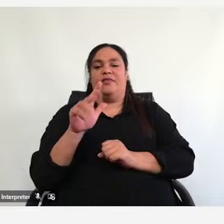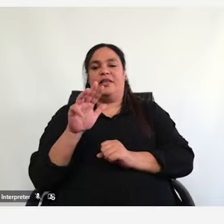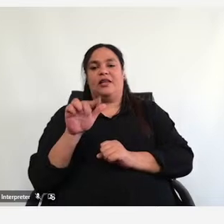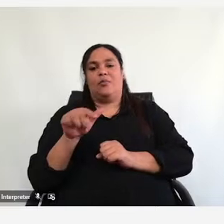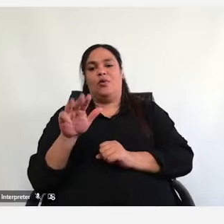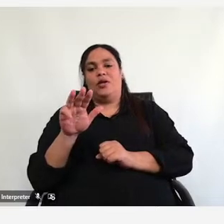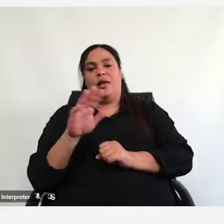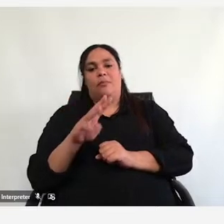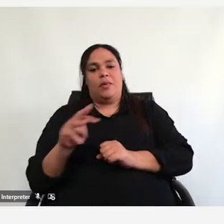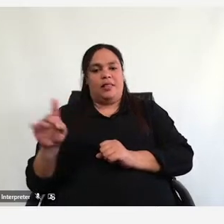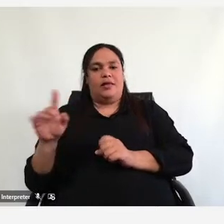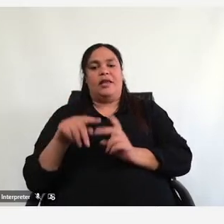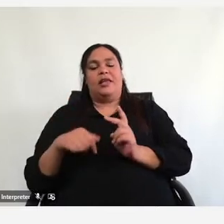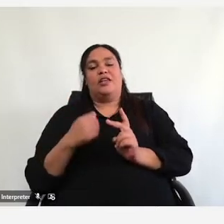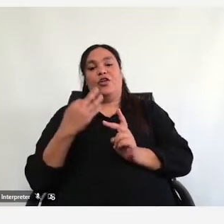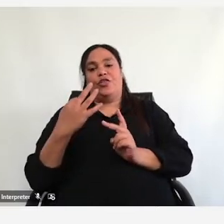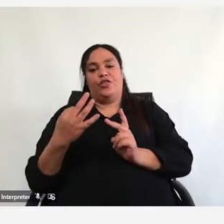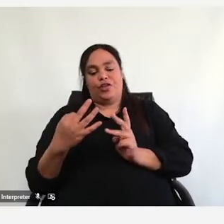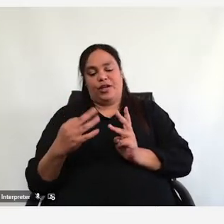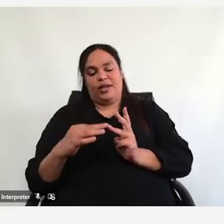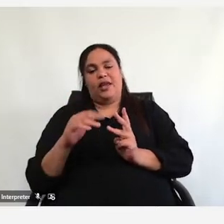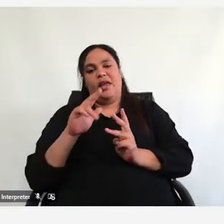779.9 million rand, and in year 3 is